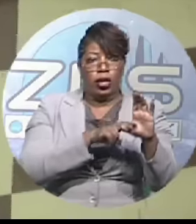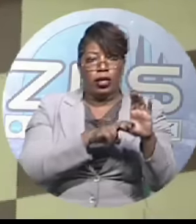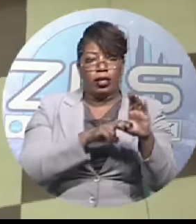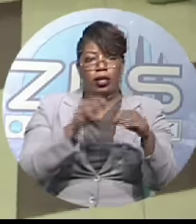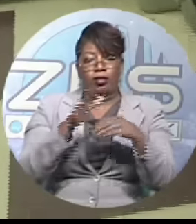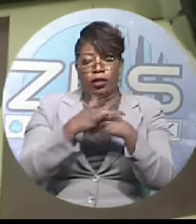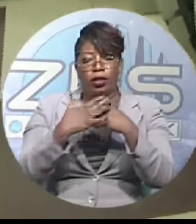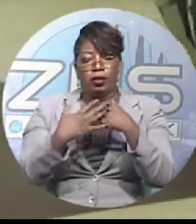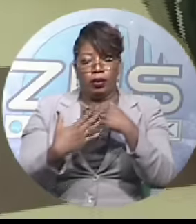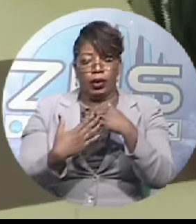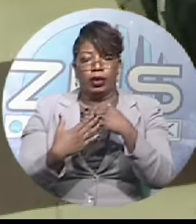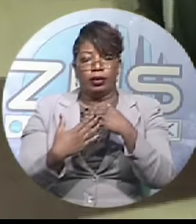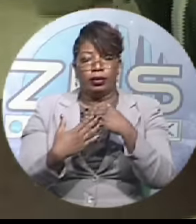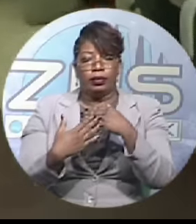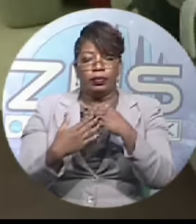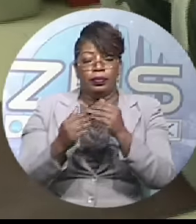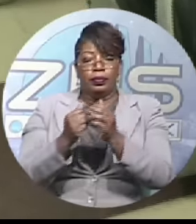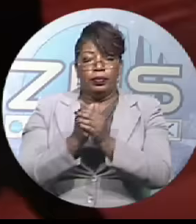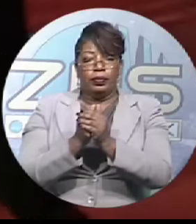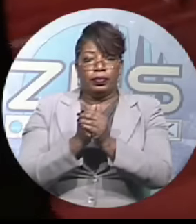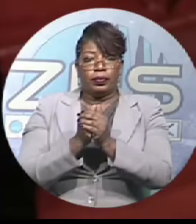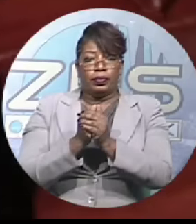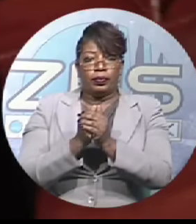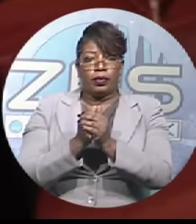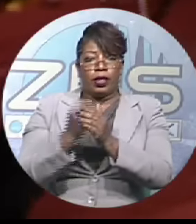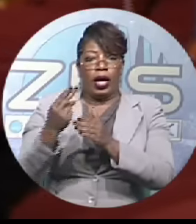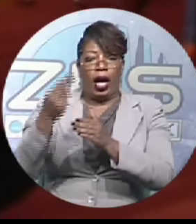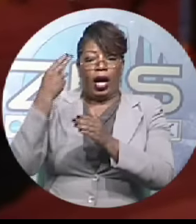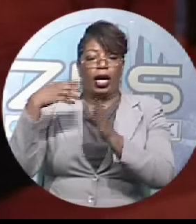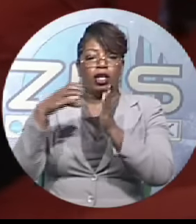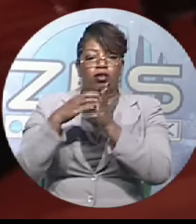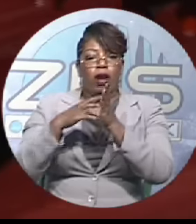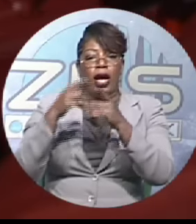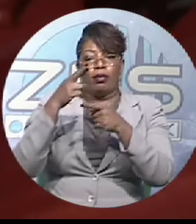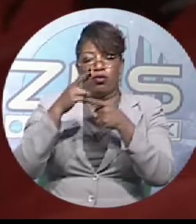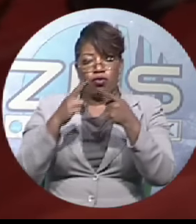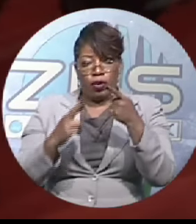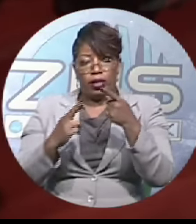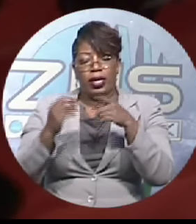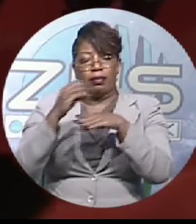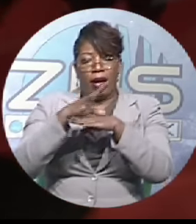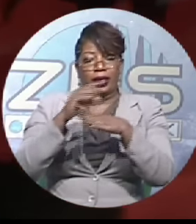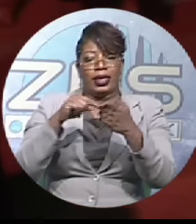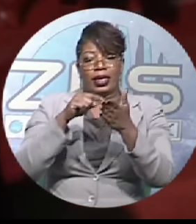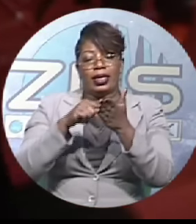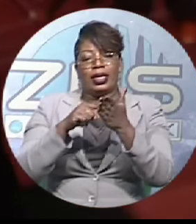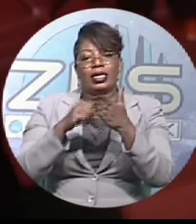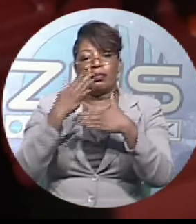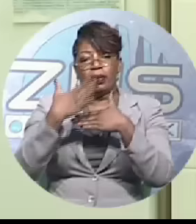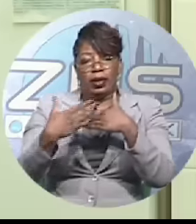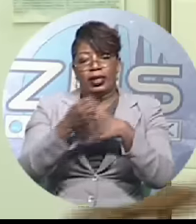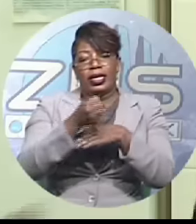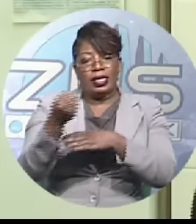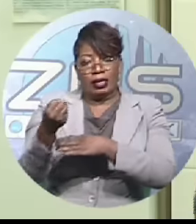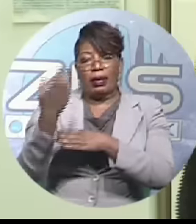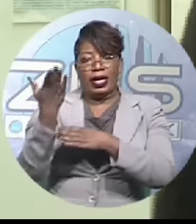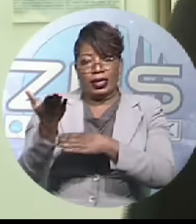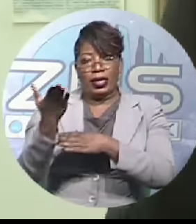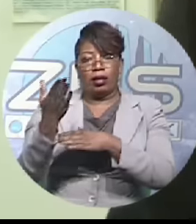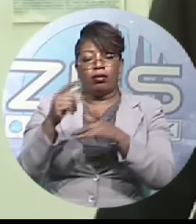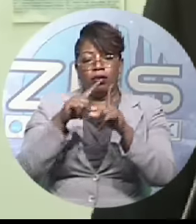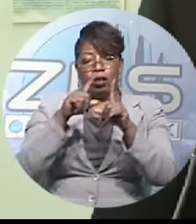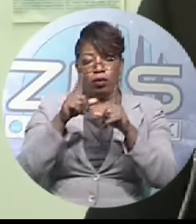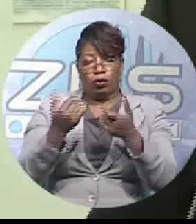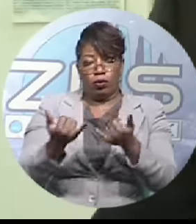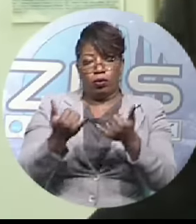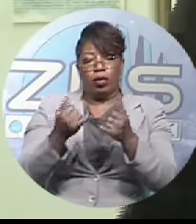effect on hospital care and cost. The high crime rate, he says, is also impacting blood supply there. If you have a young man that's